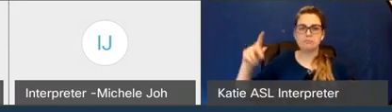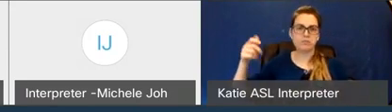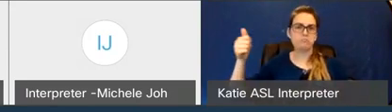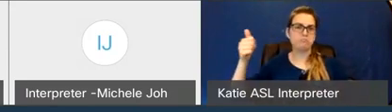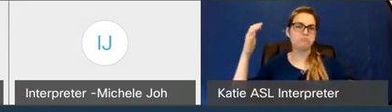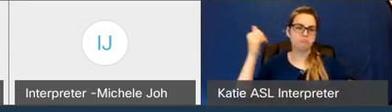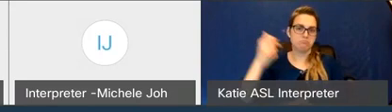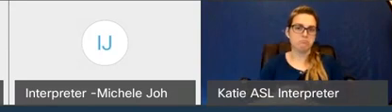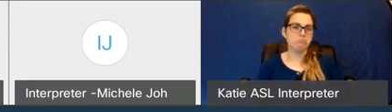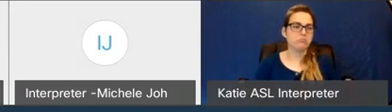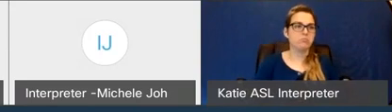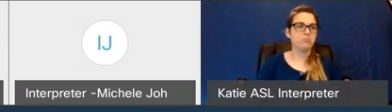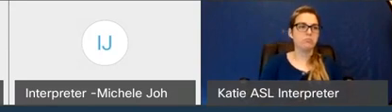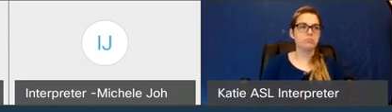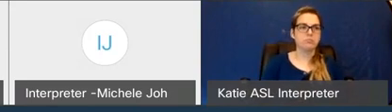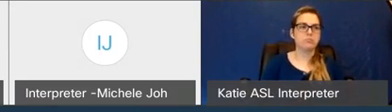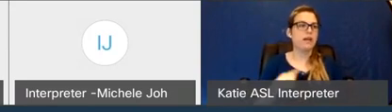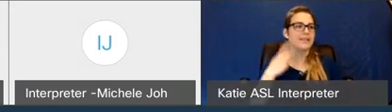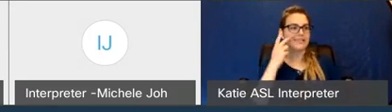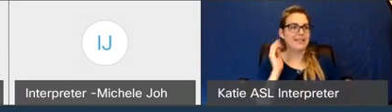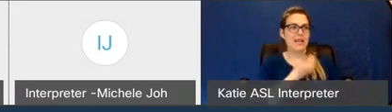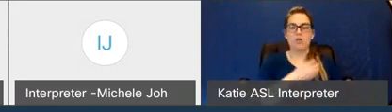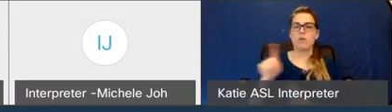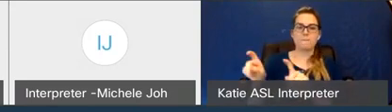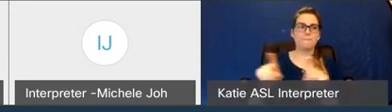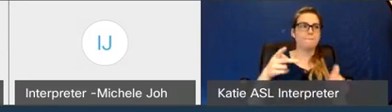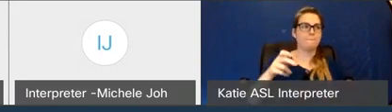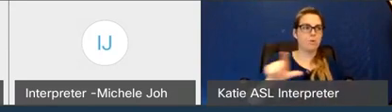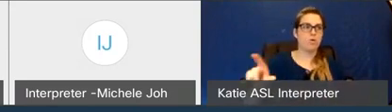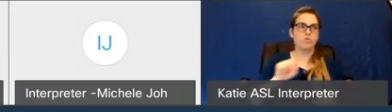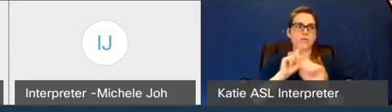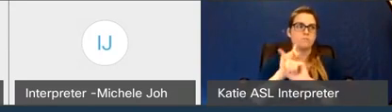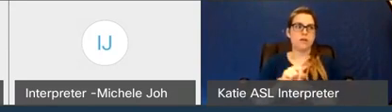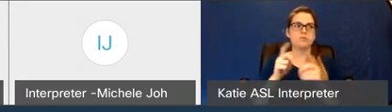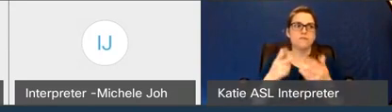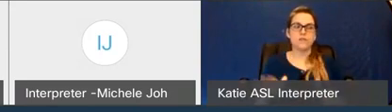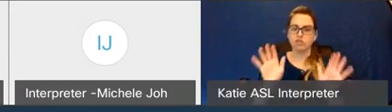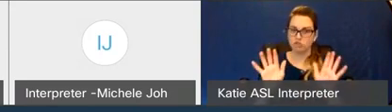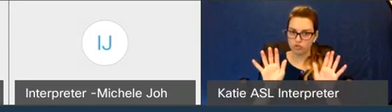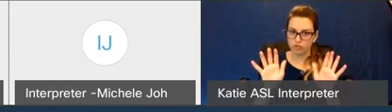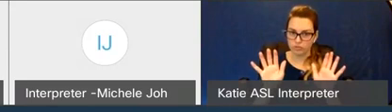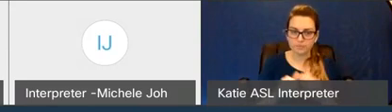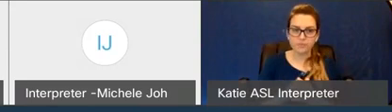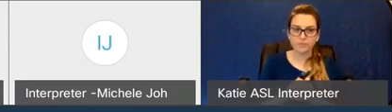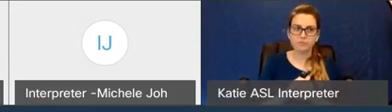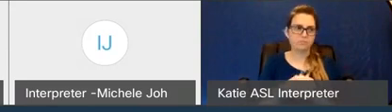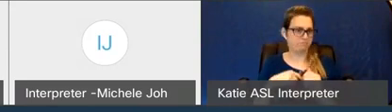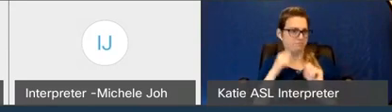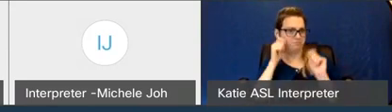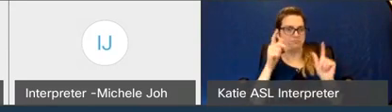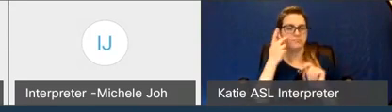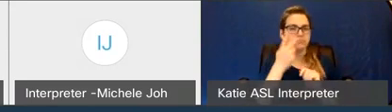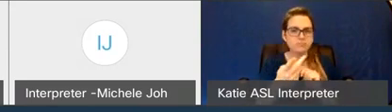And I see that we have our polling responses that have come up. And this is actually kind of surprising when we look at